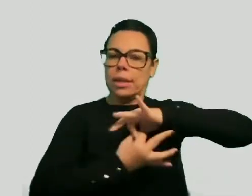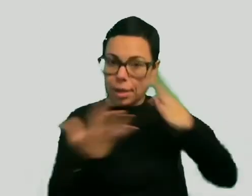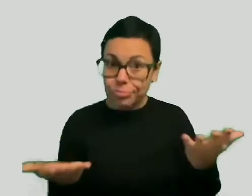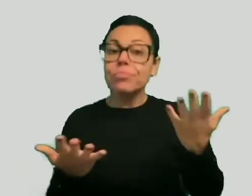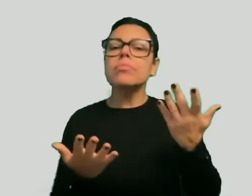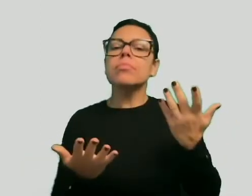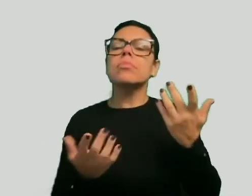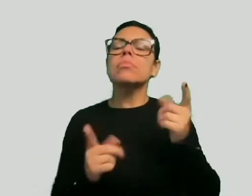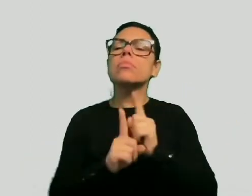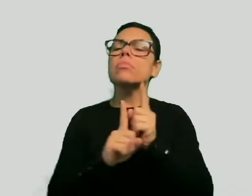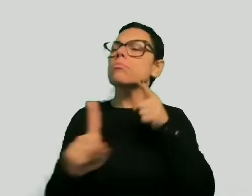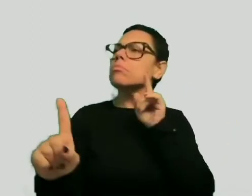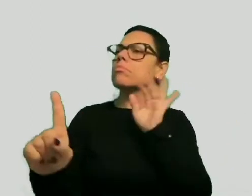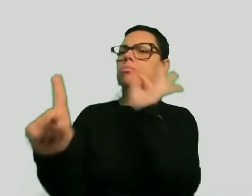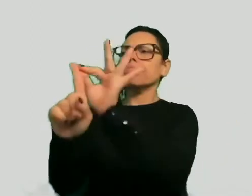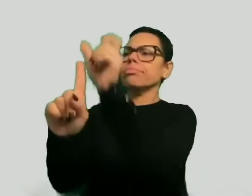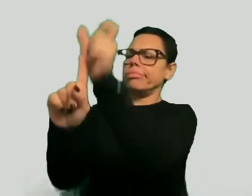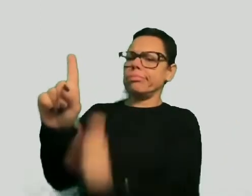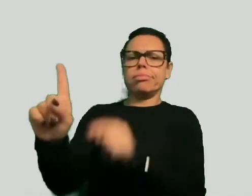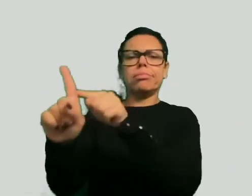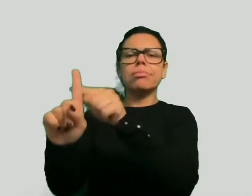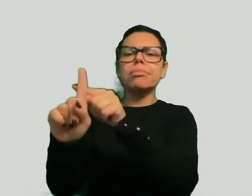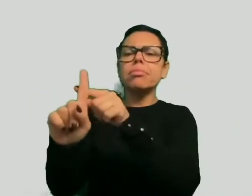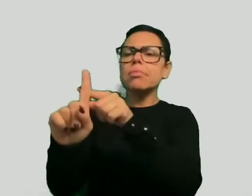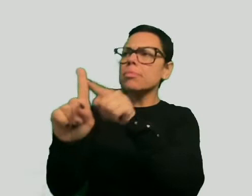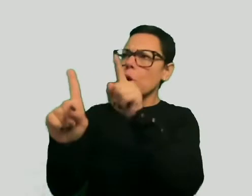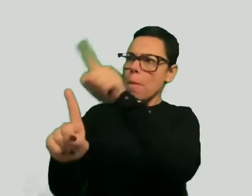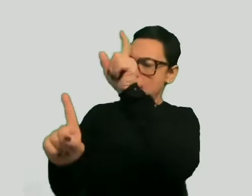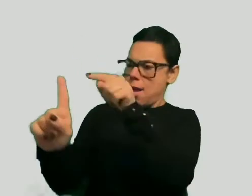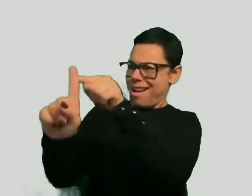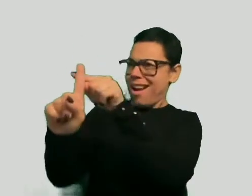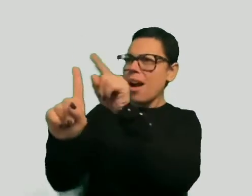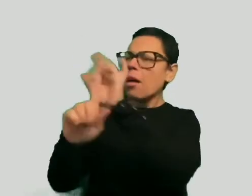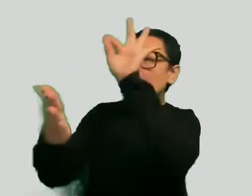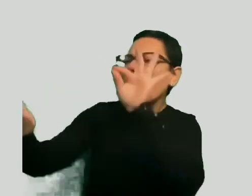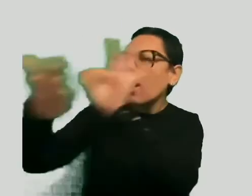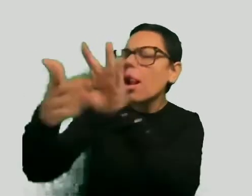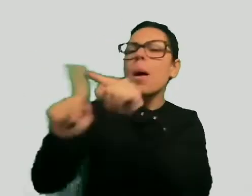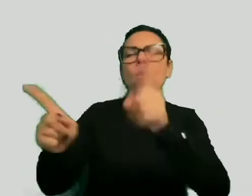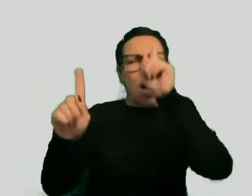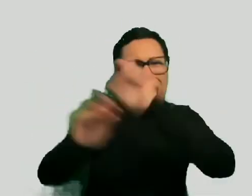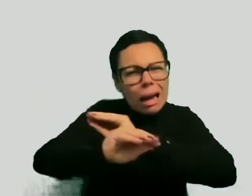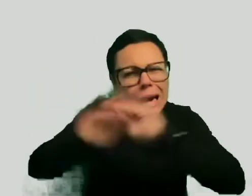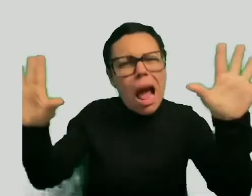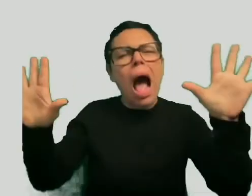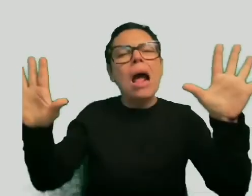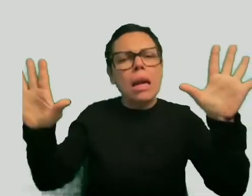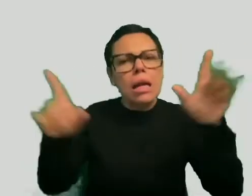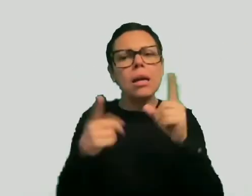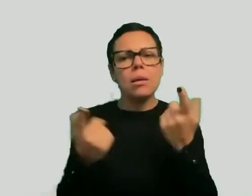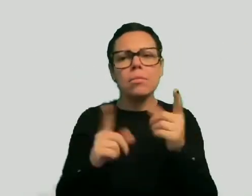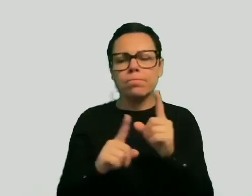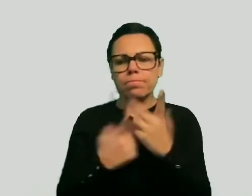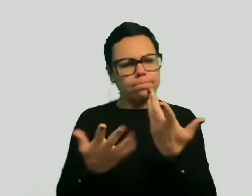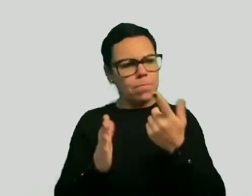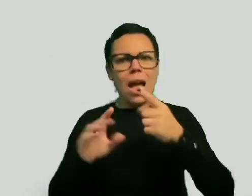easy. It's not very clear how can it be concrete and usable. Okay, well, I'm an event professional. I